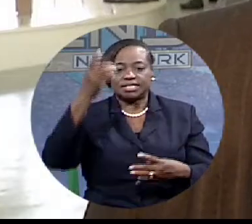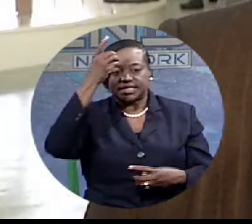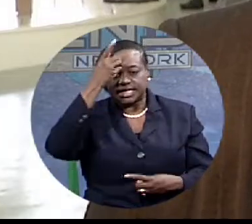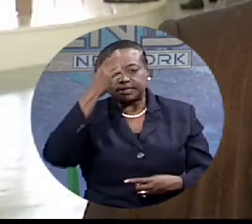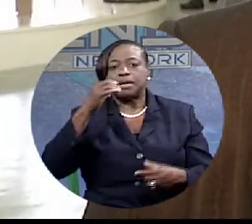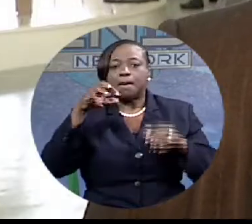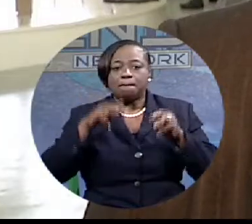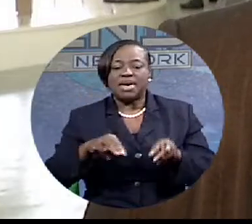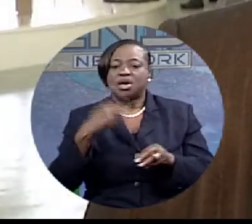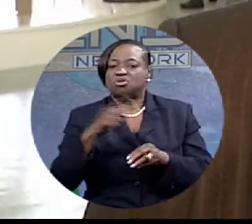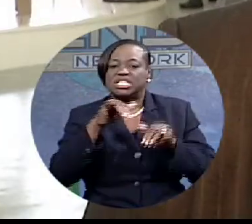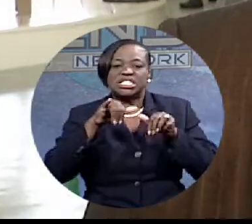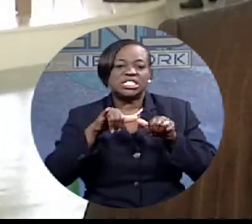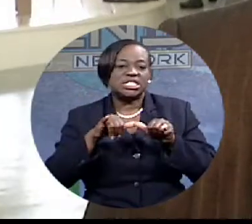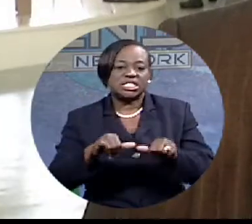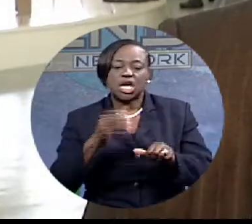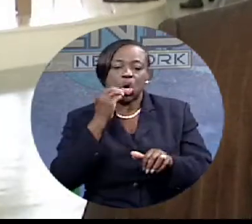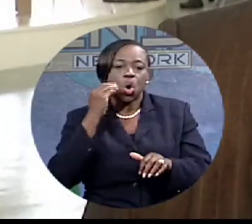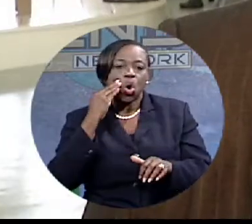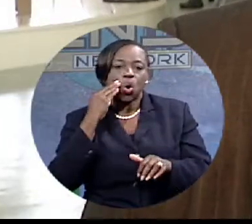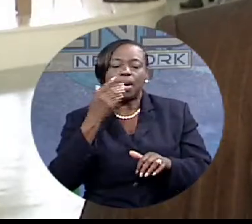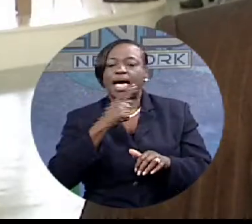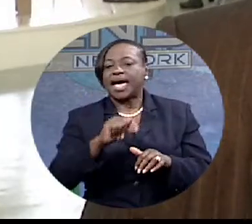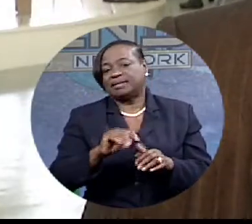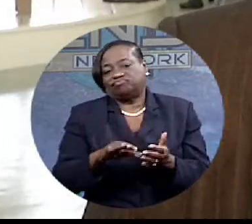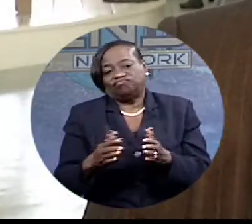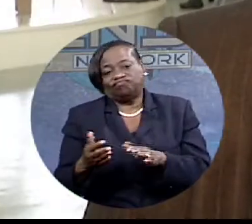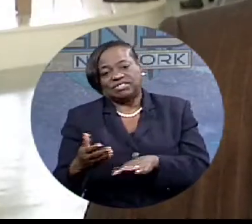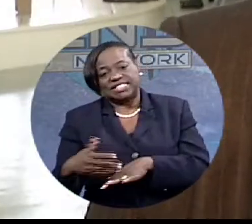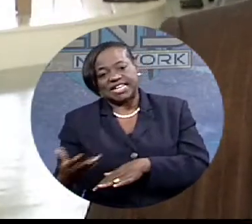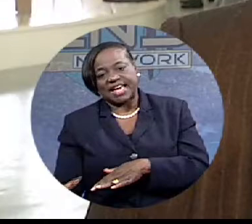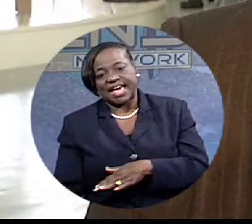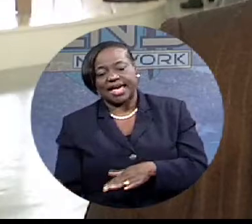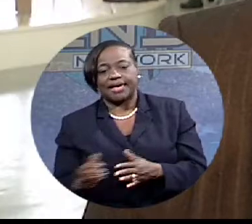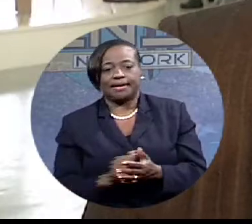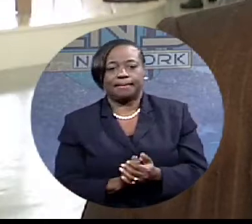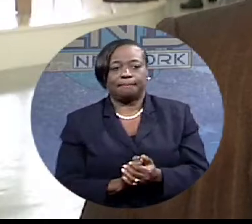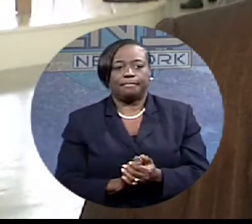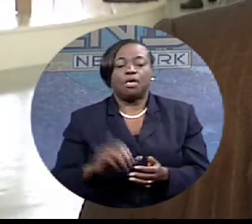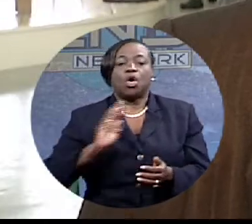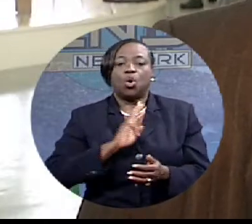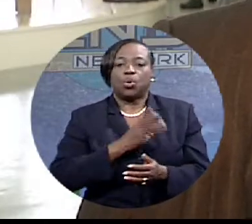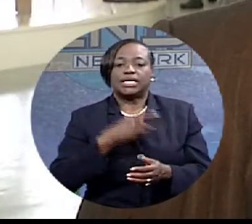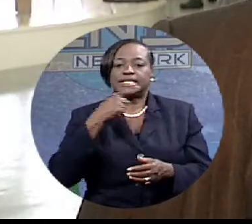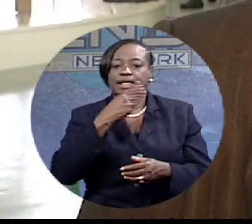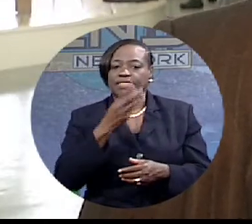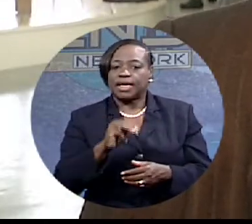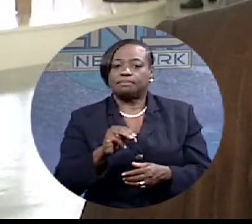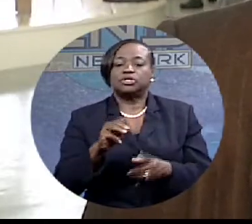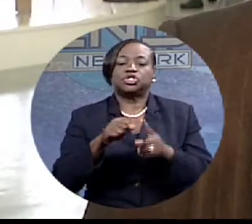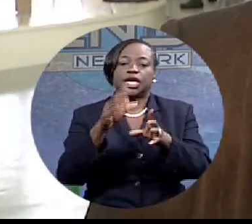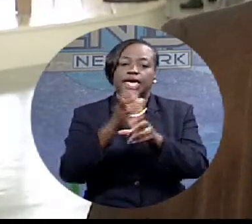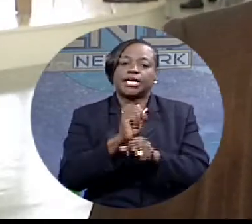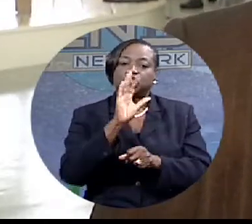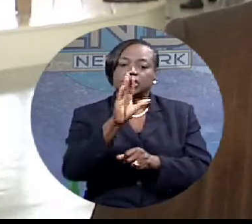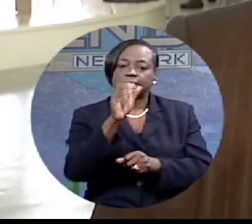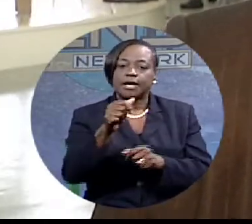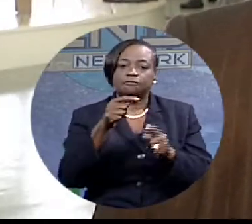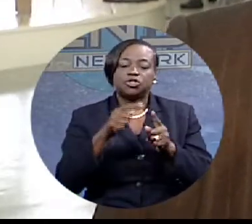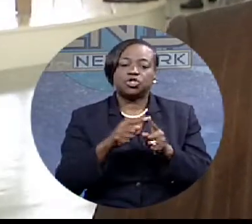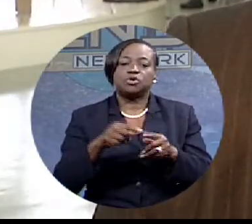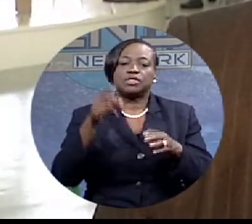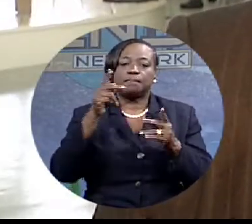say to them, New Start is the best way to handle it. We're saying to them that they need to just get themselves to the point